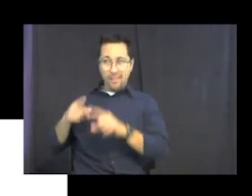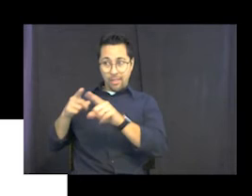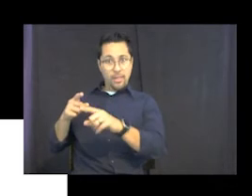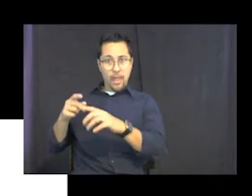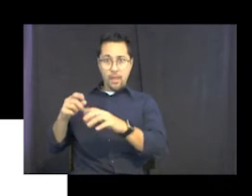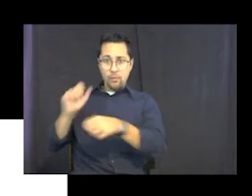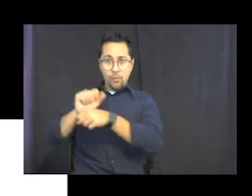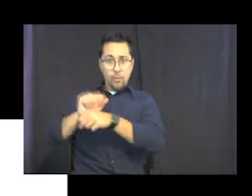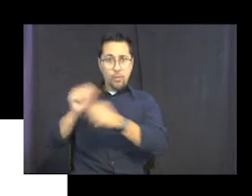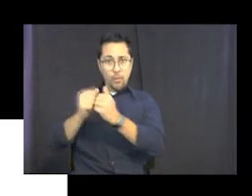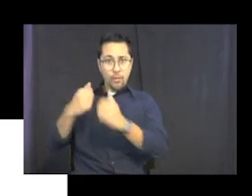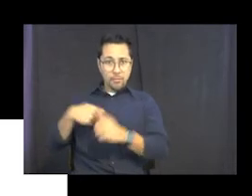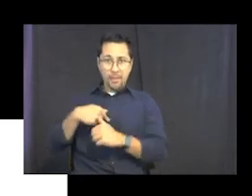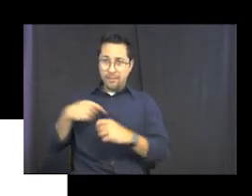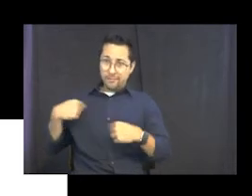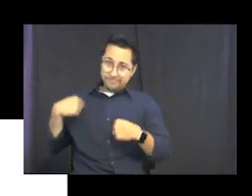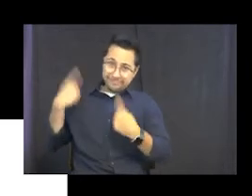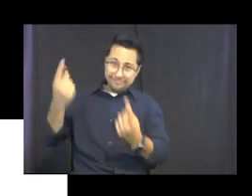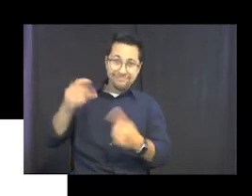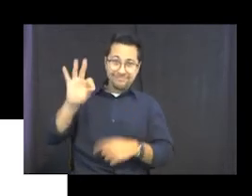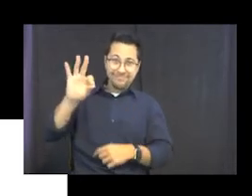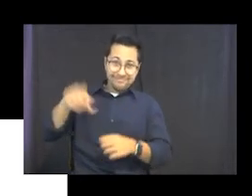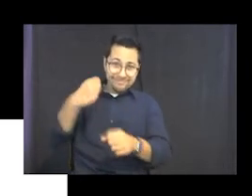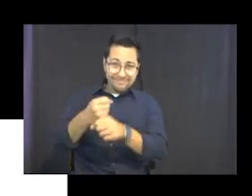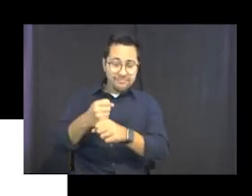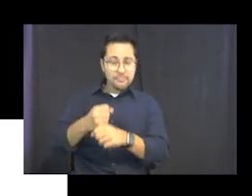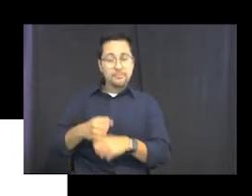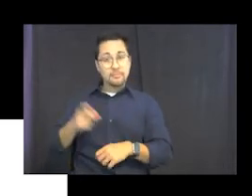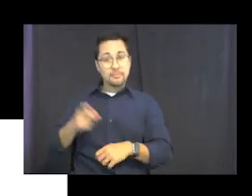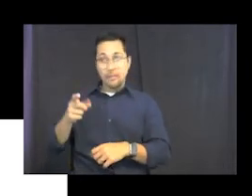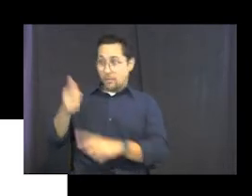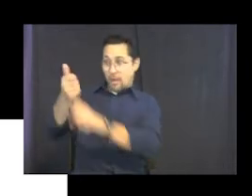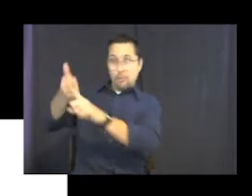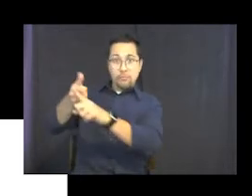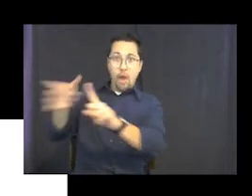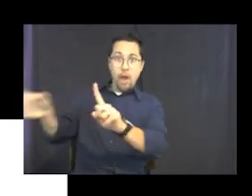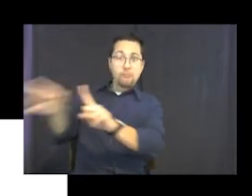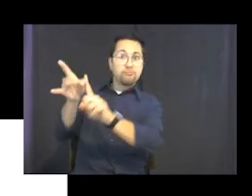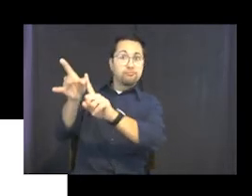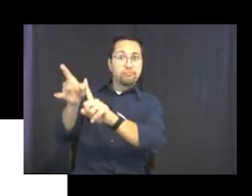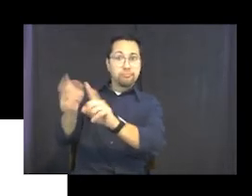me for 9 years, actually got COVID.